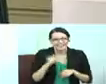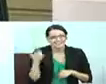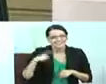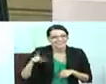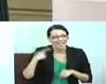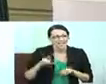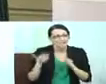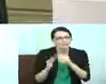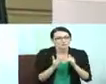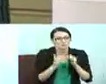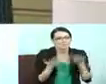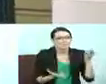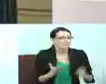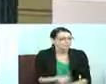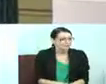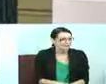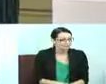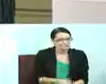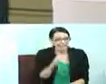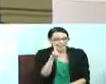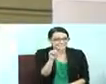you might be a daddy.